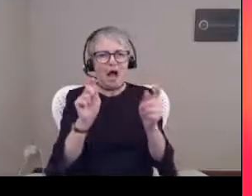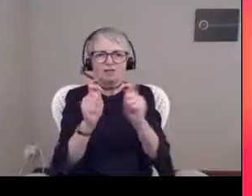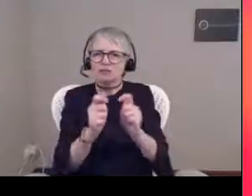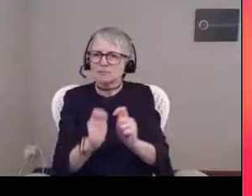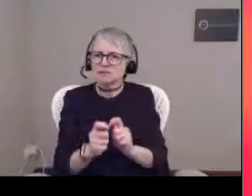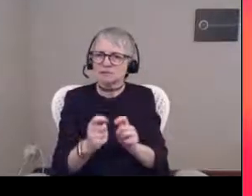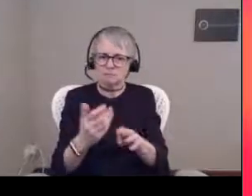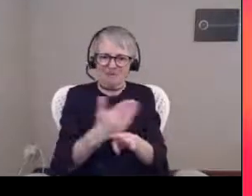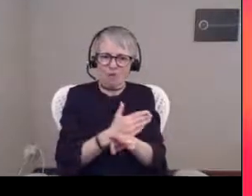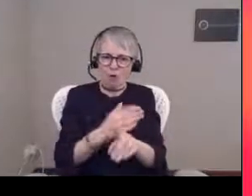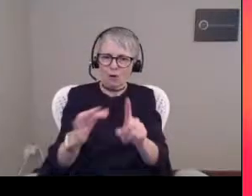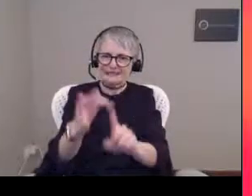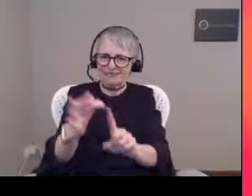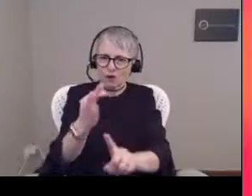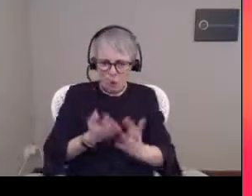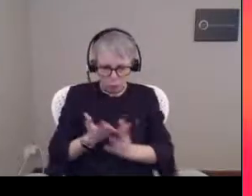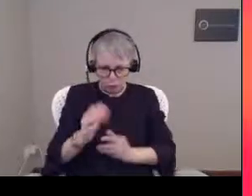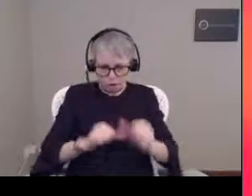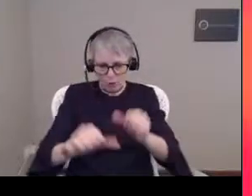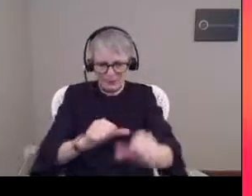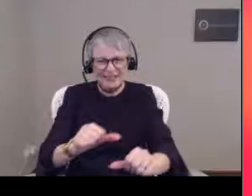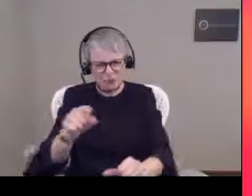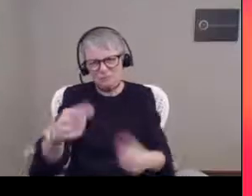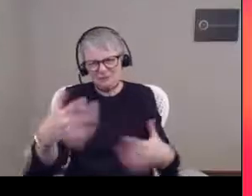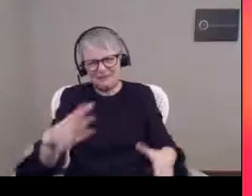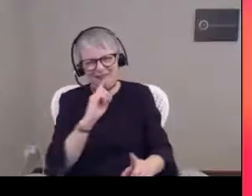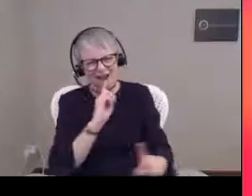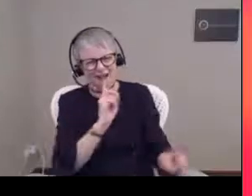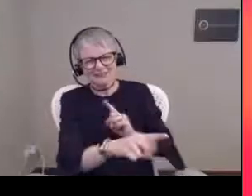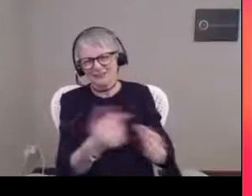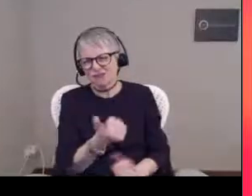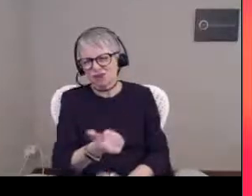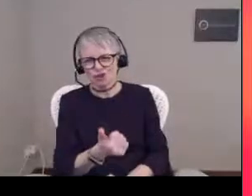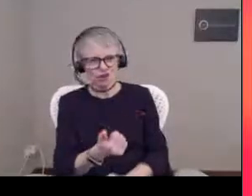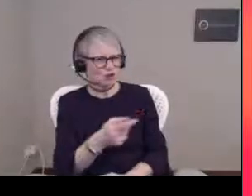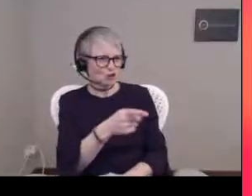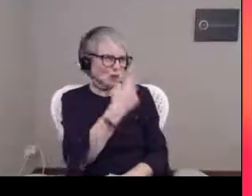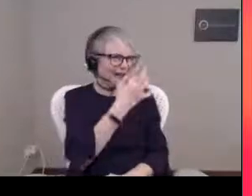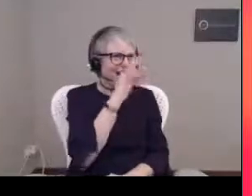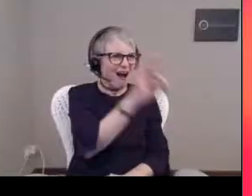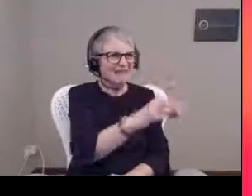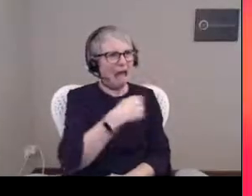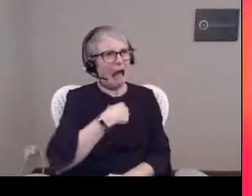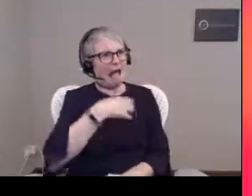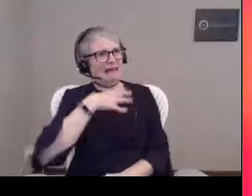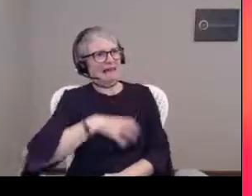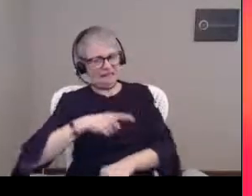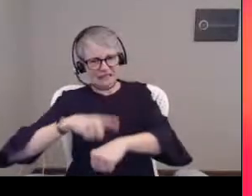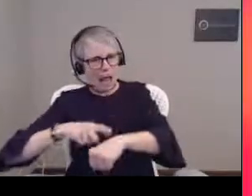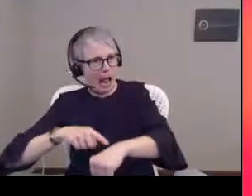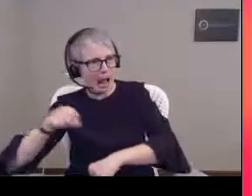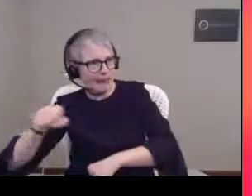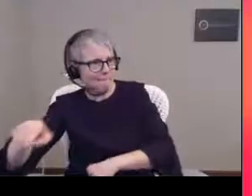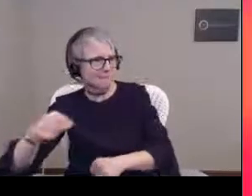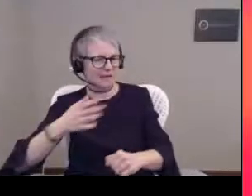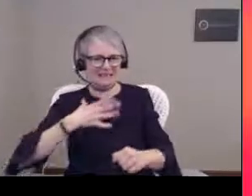at whatever time anybody might need them. Any adjustments they might need for the recruitment